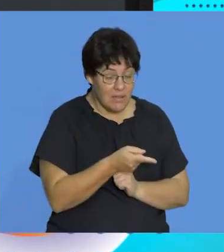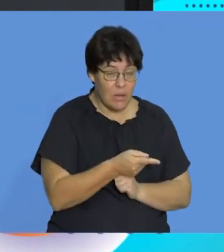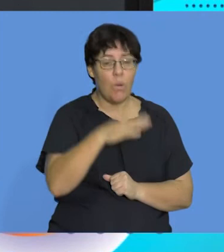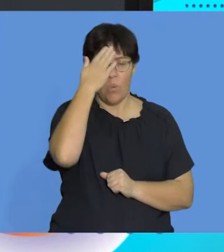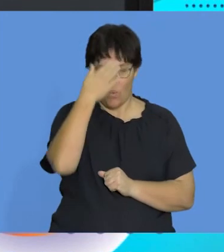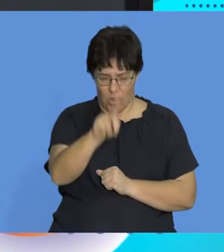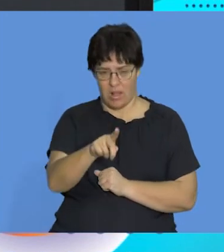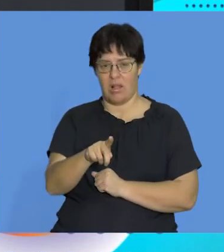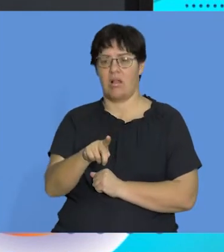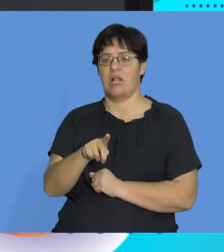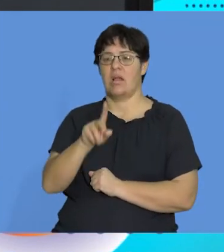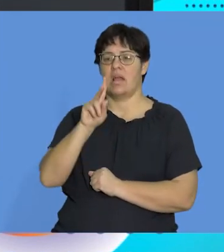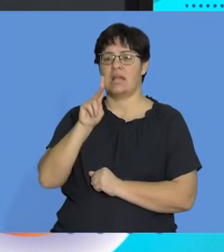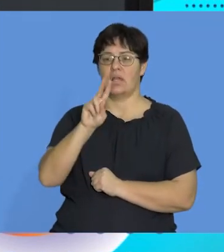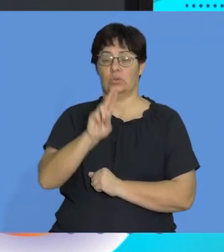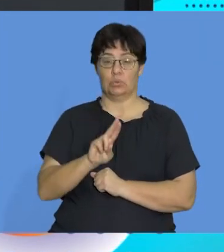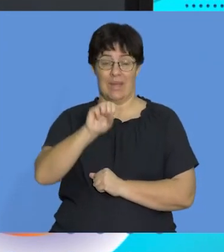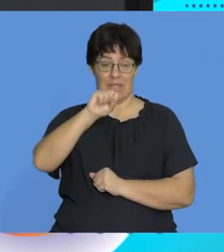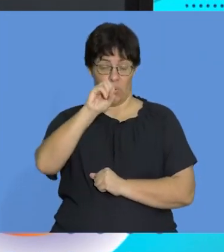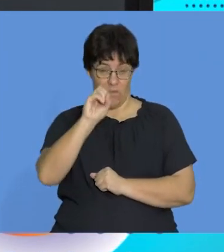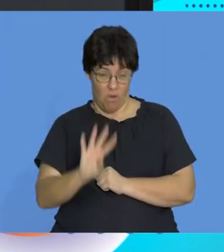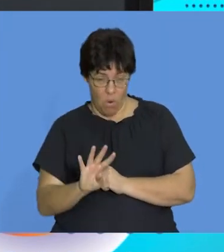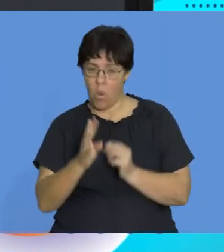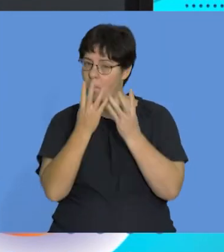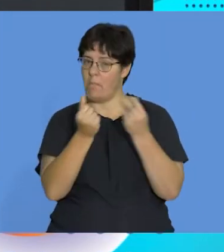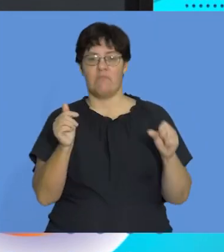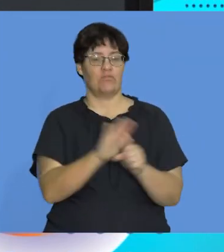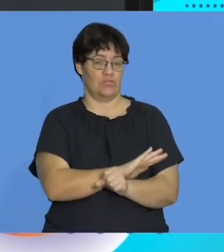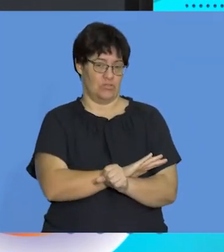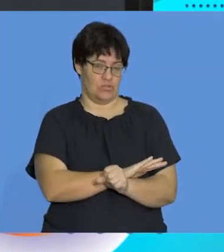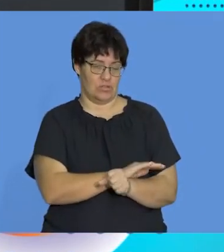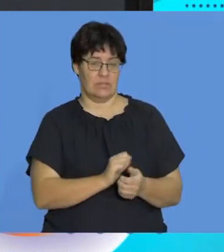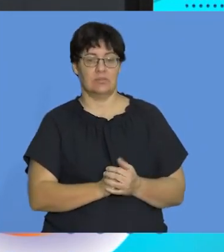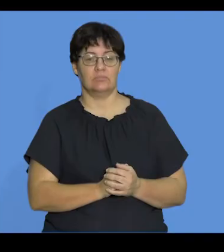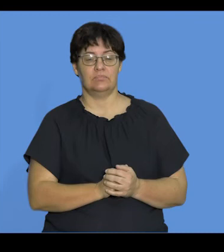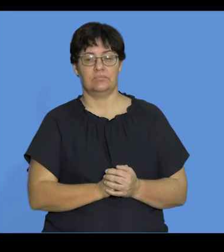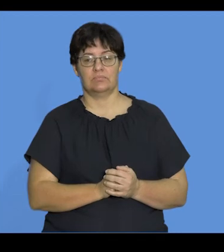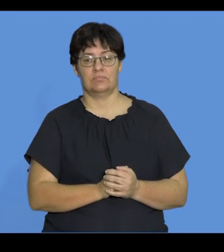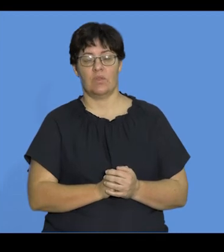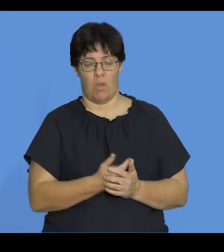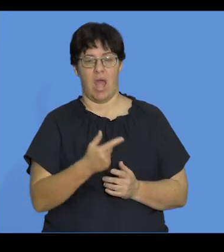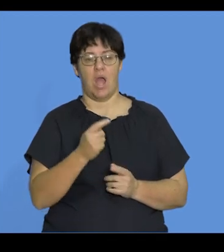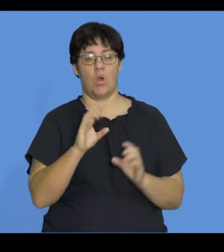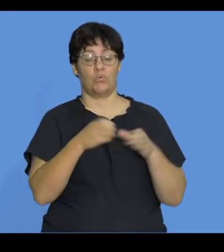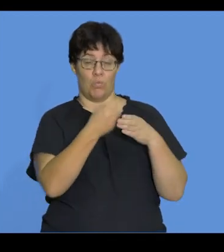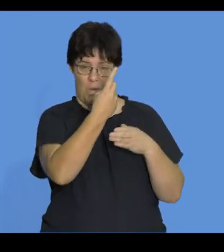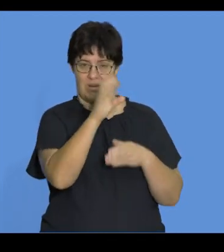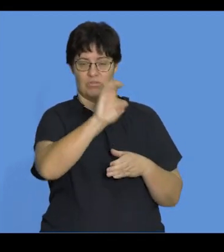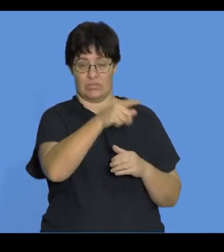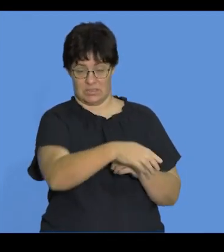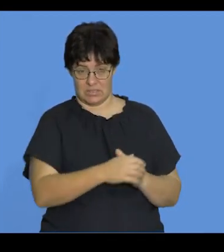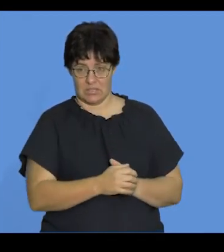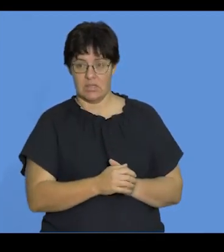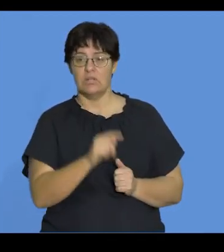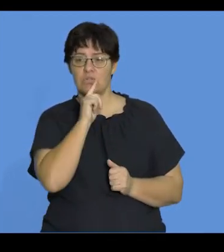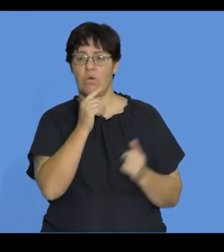the potassium sulfate has dissolved because it's a group 1 salt. Right. Now, the question says calculate the